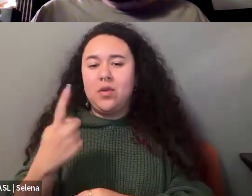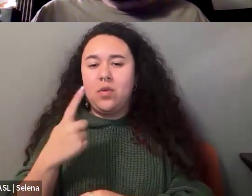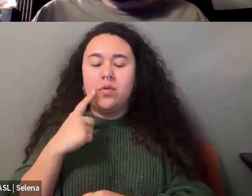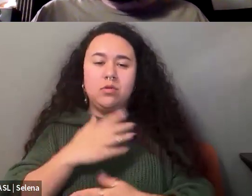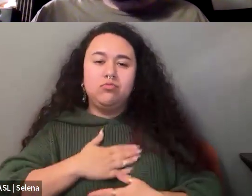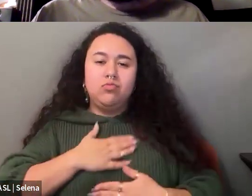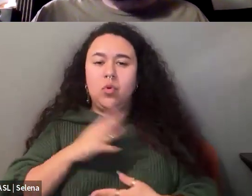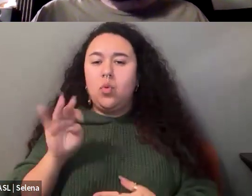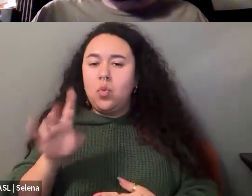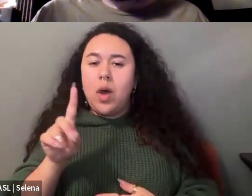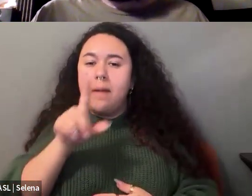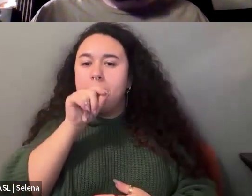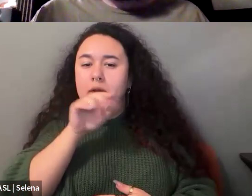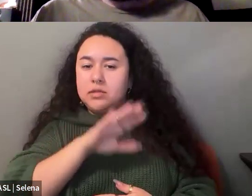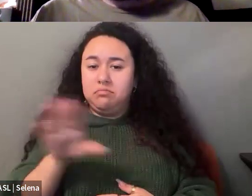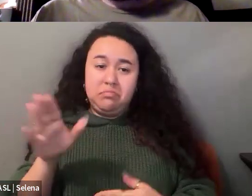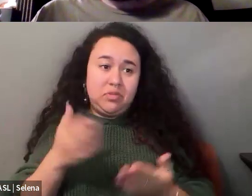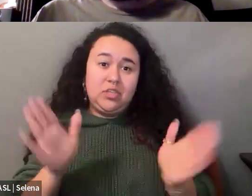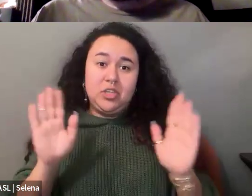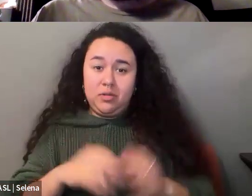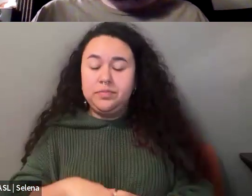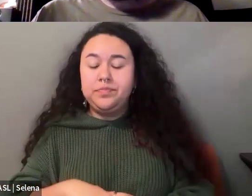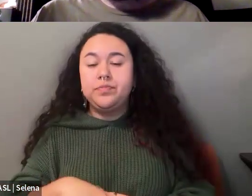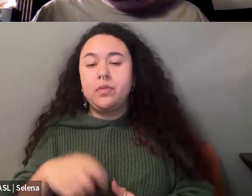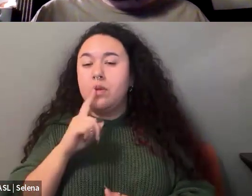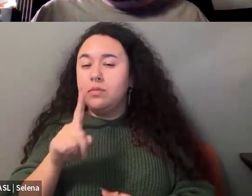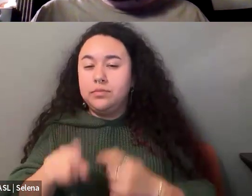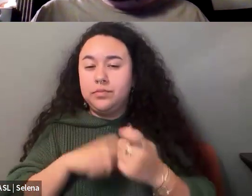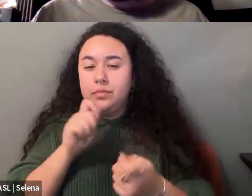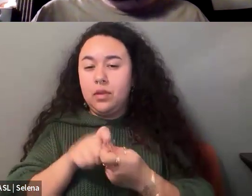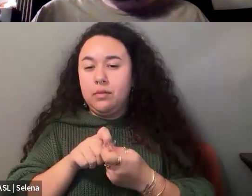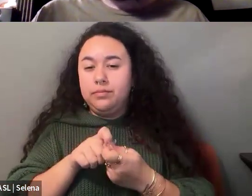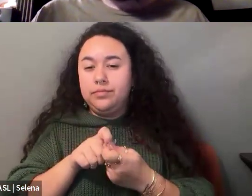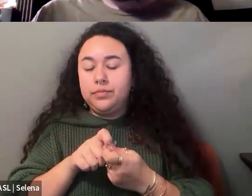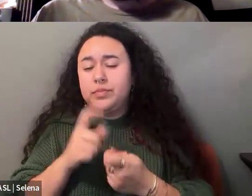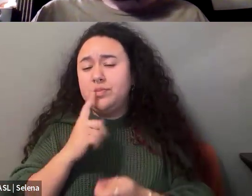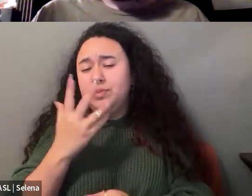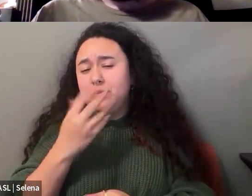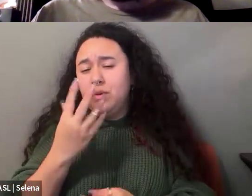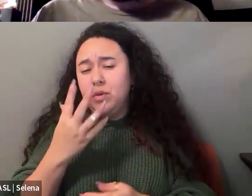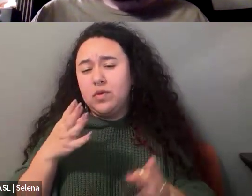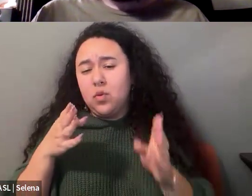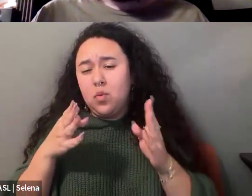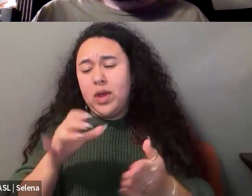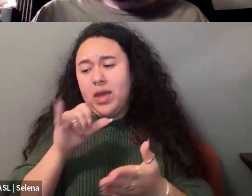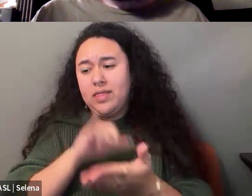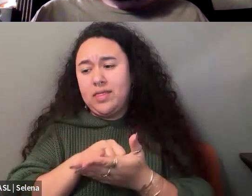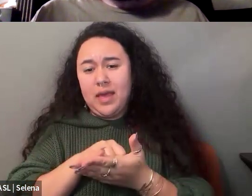wild birds, period. And there's a real specific and beautiful way